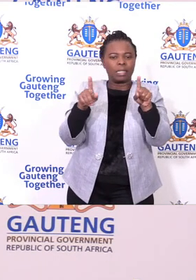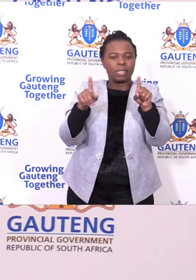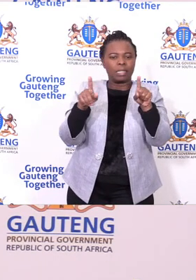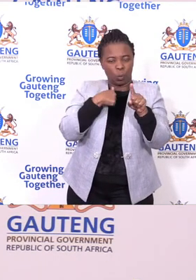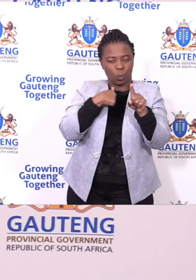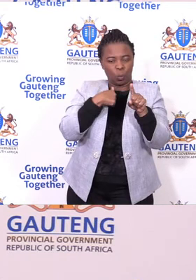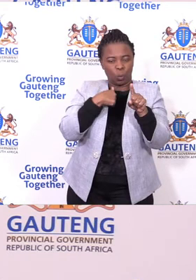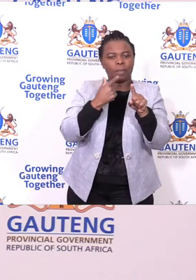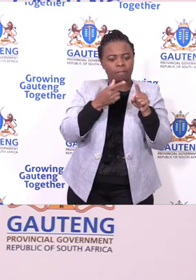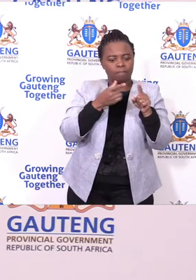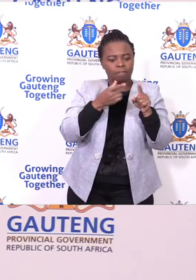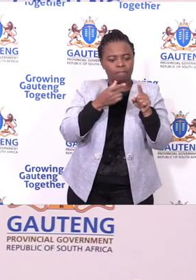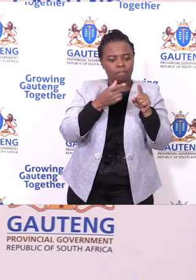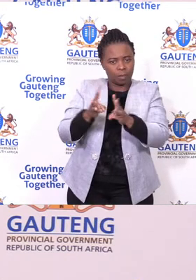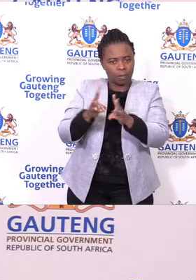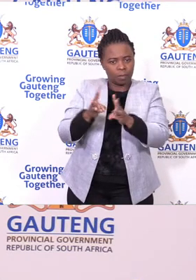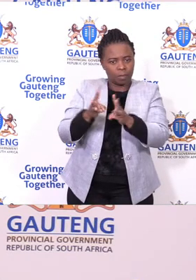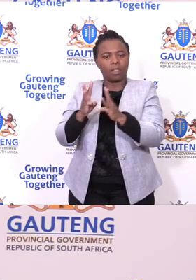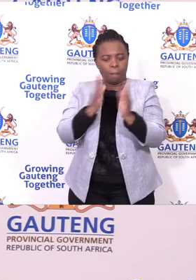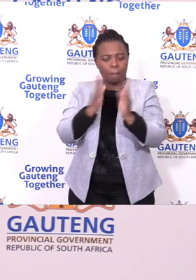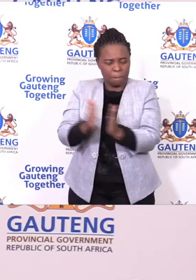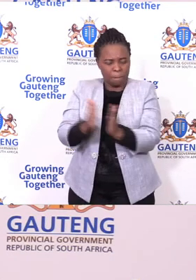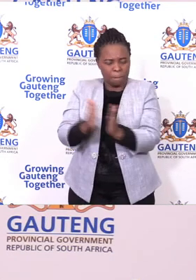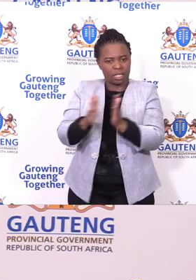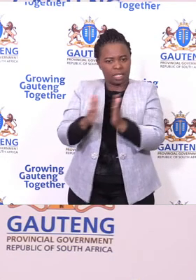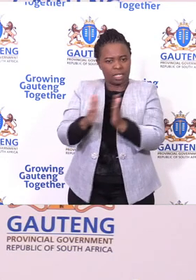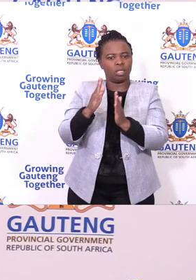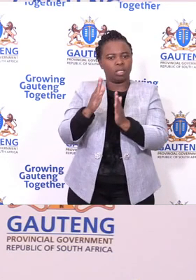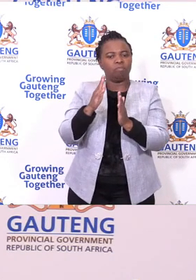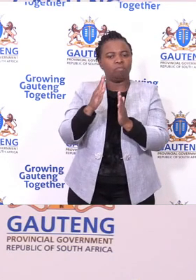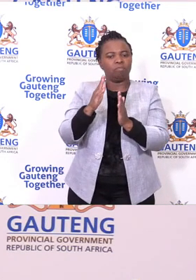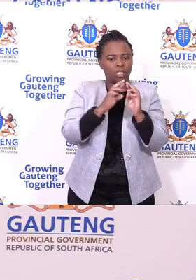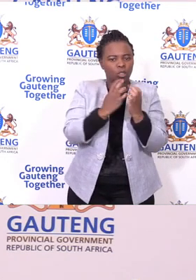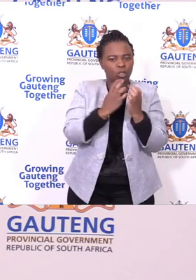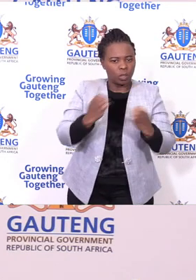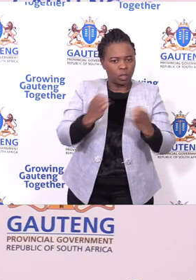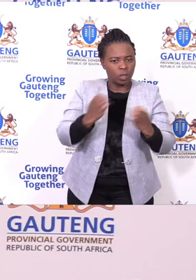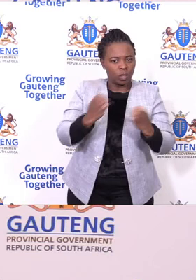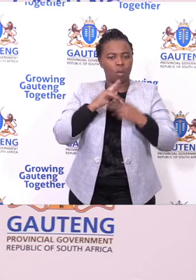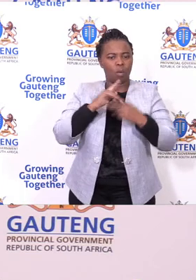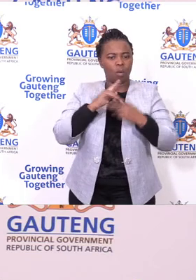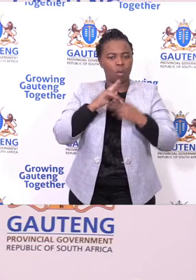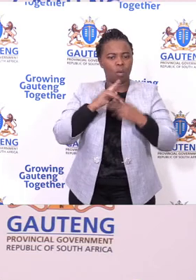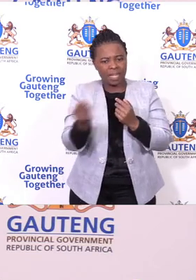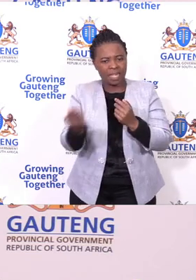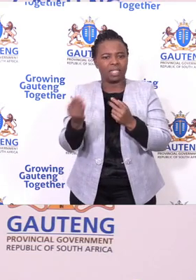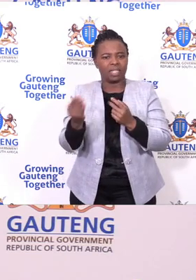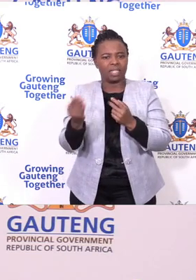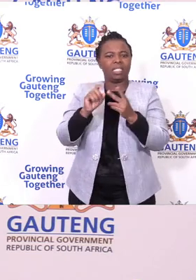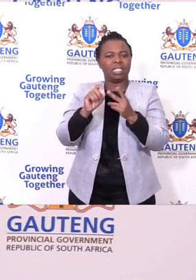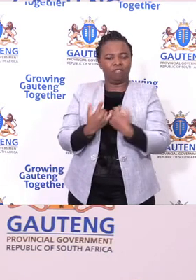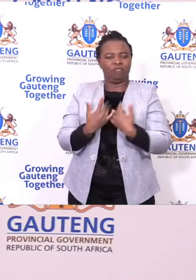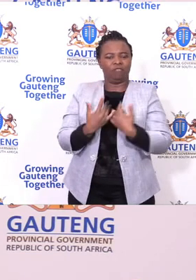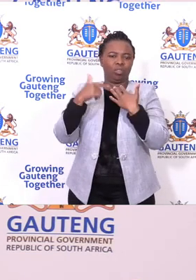manage our human resource, how to manage our beds, and how to manage the infection rate. And it is